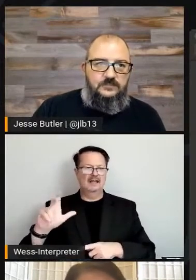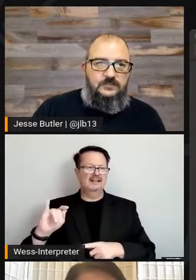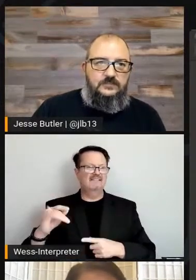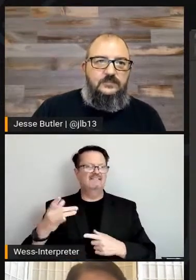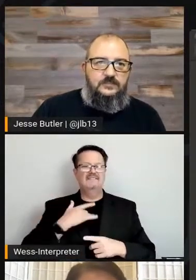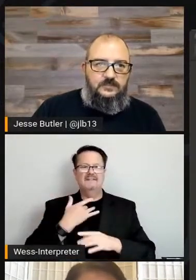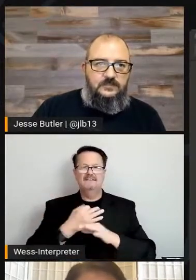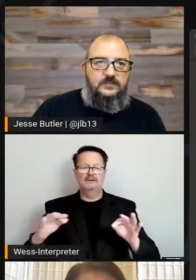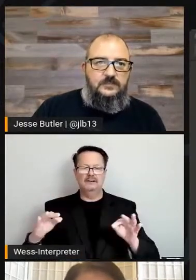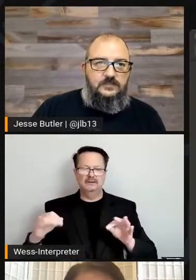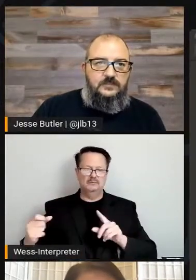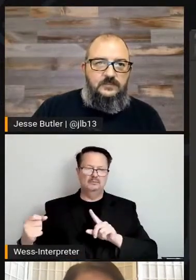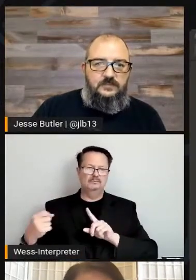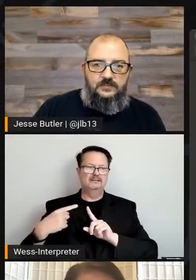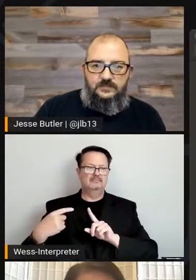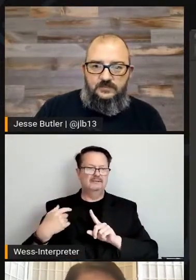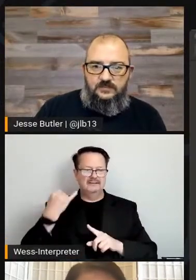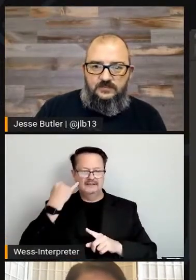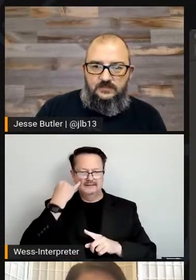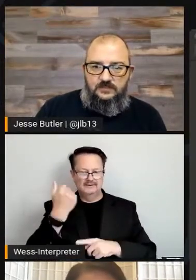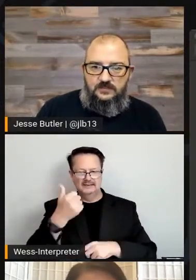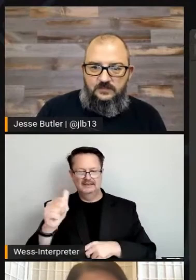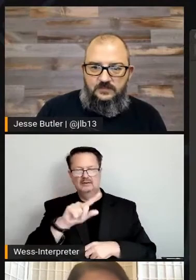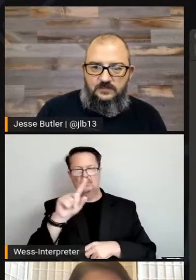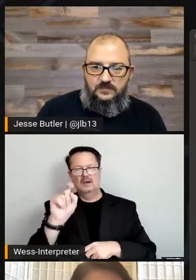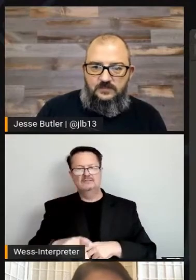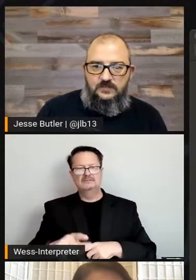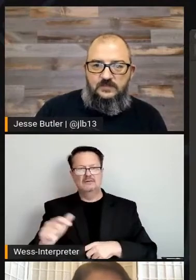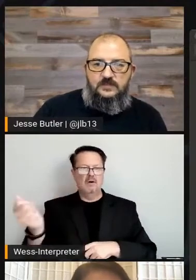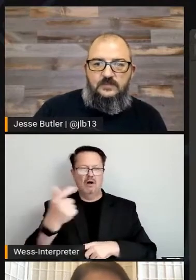questions. And all of us work very